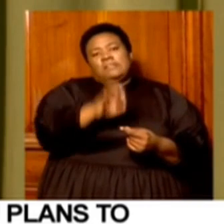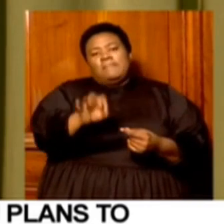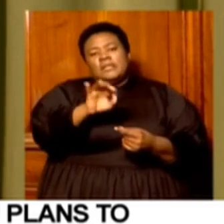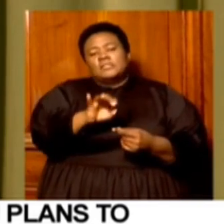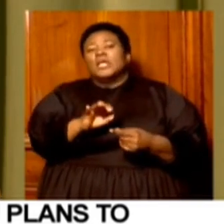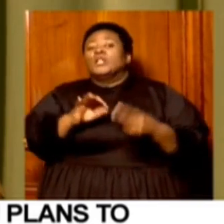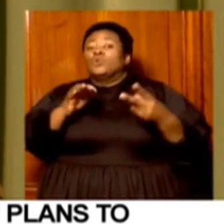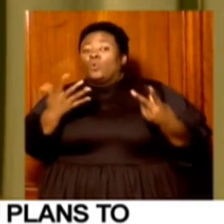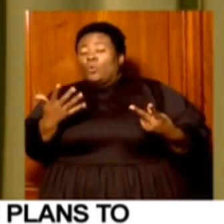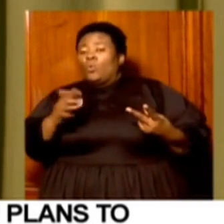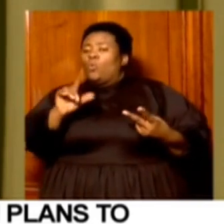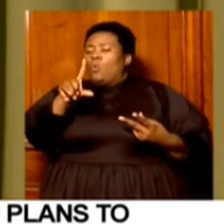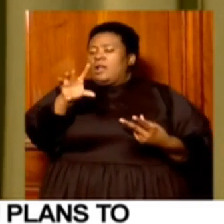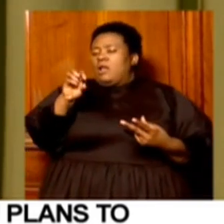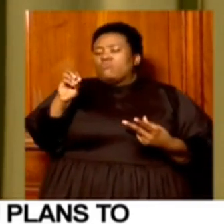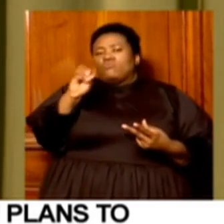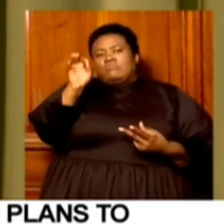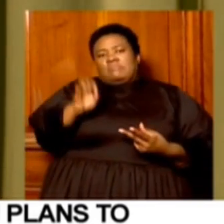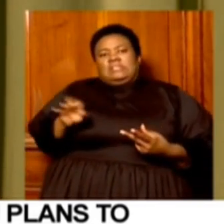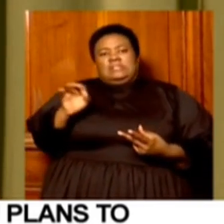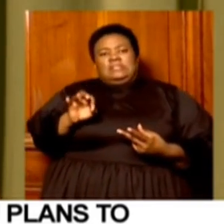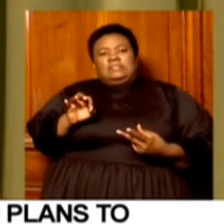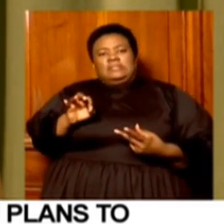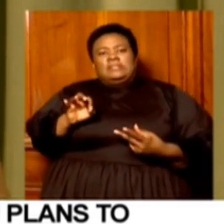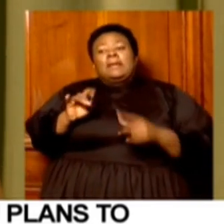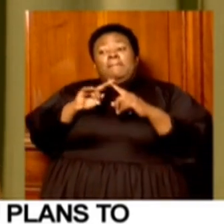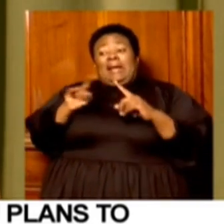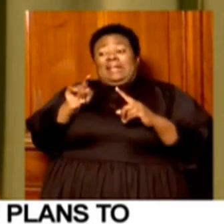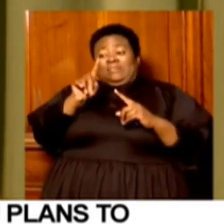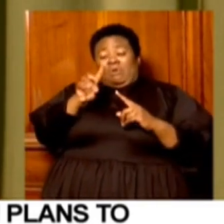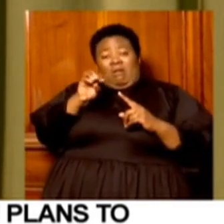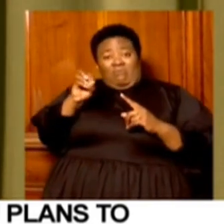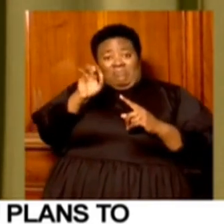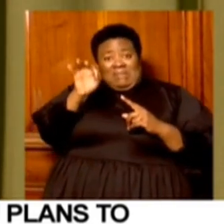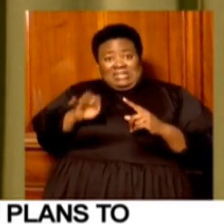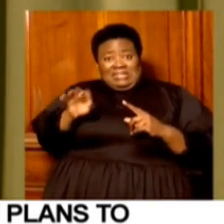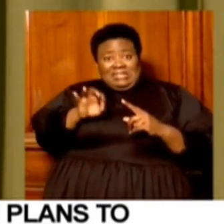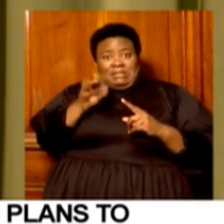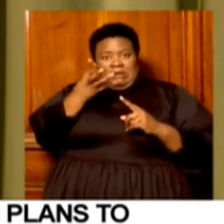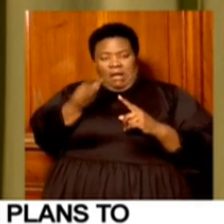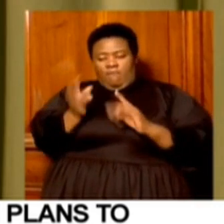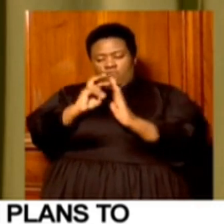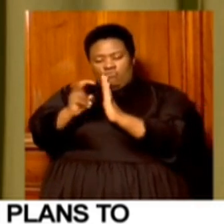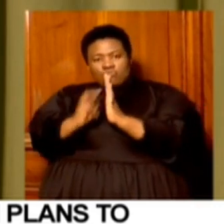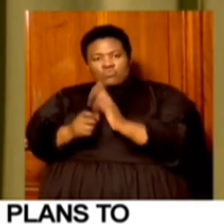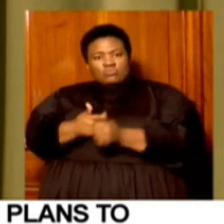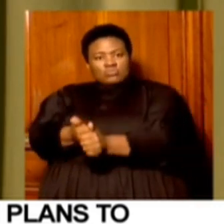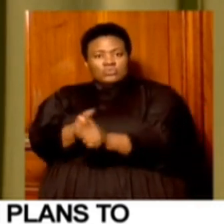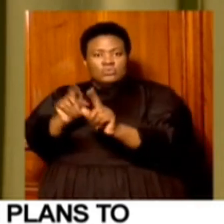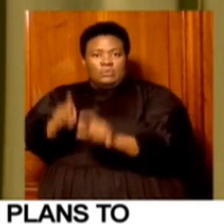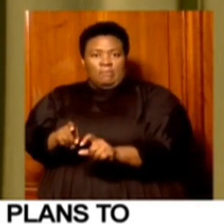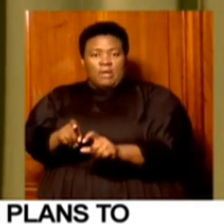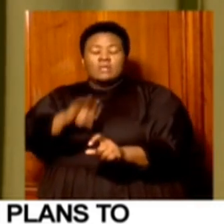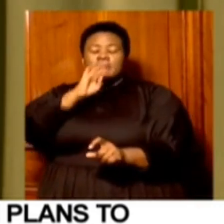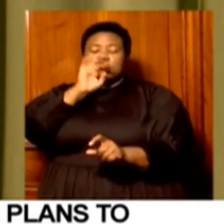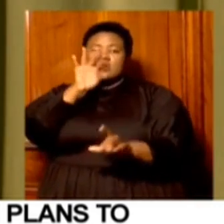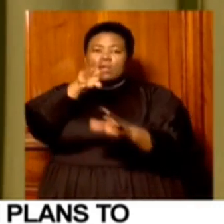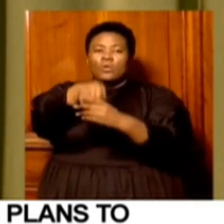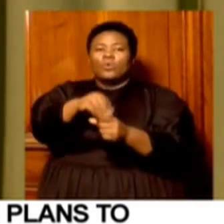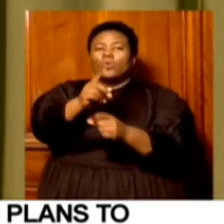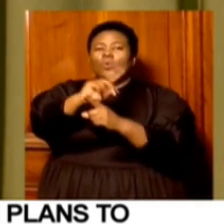at the same time with the measures that we're introducing. That include the opening of that